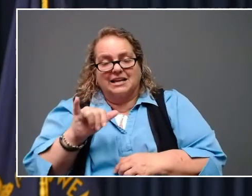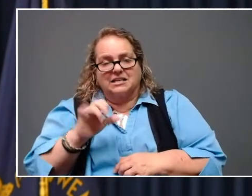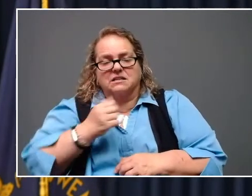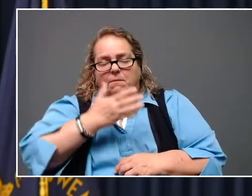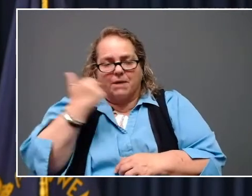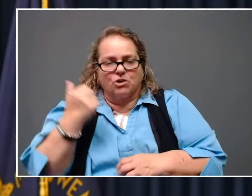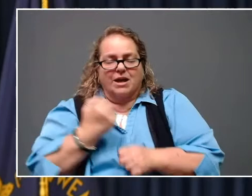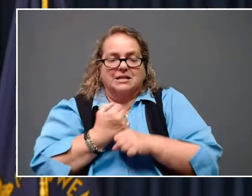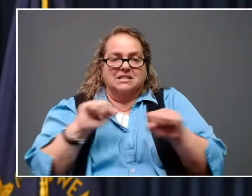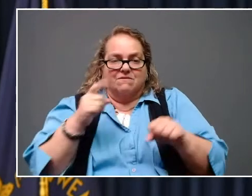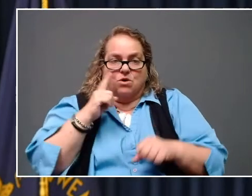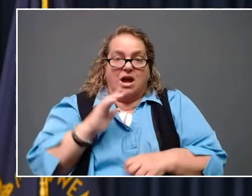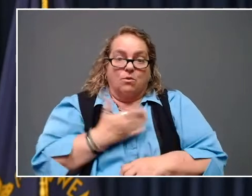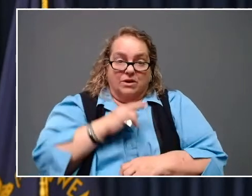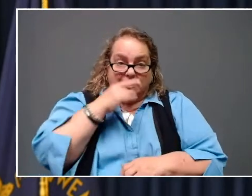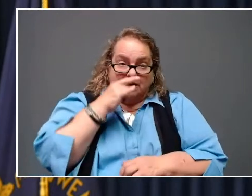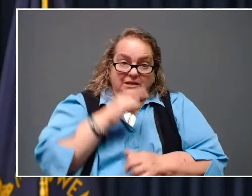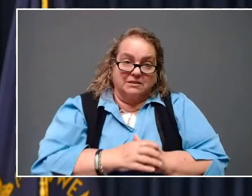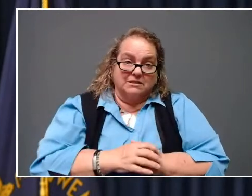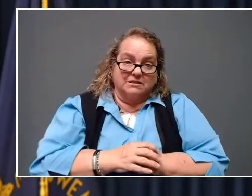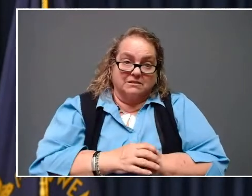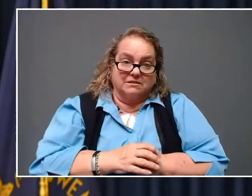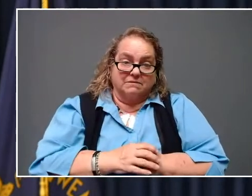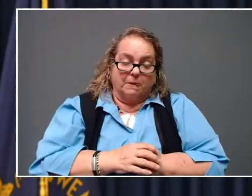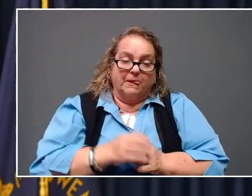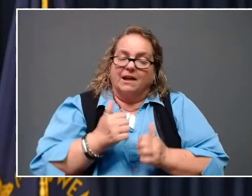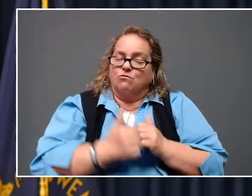kids and for everybody.